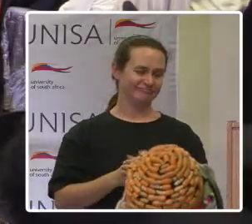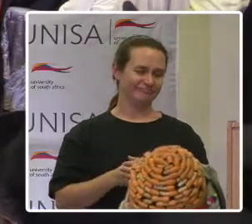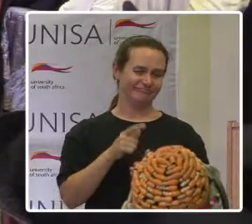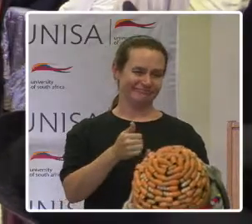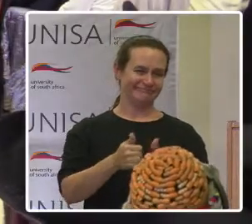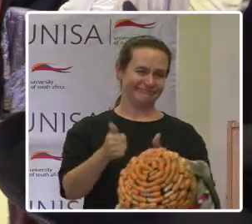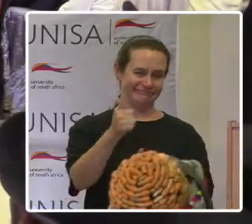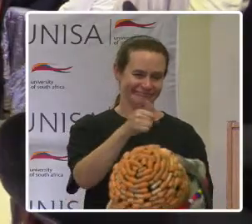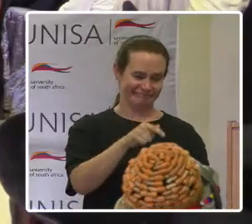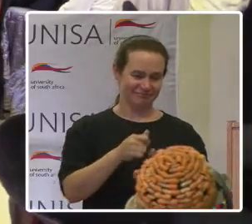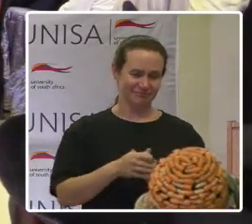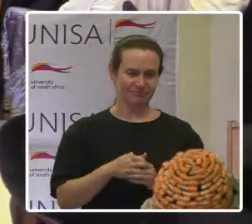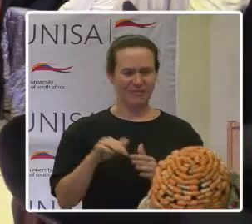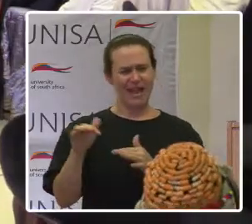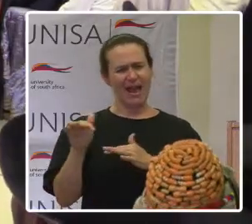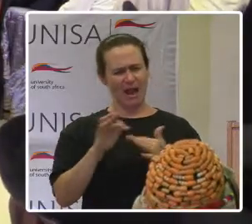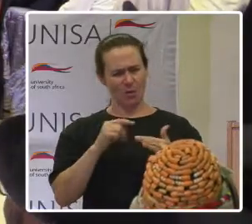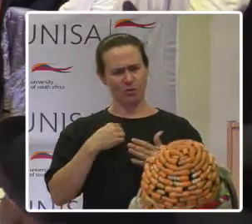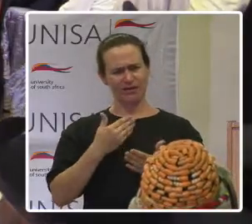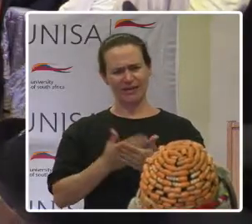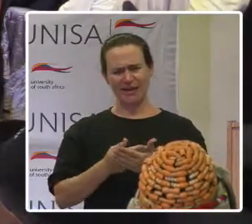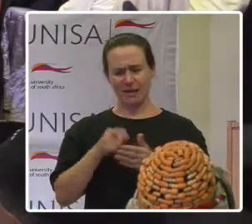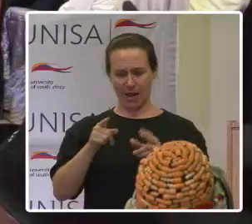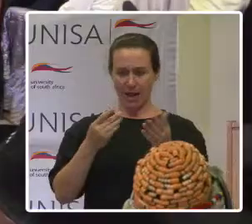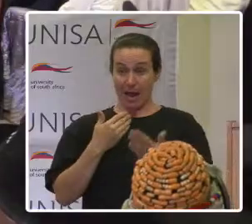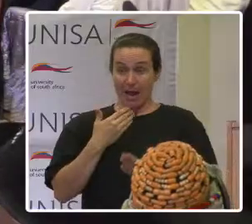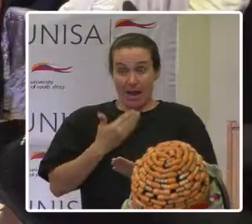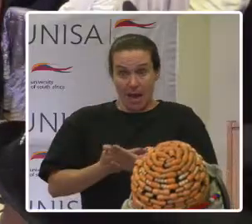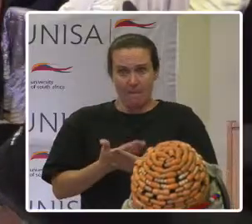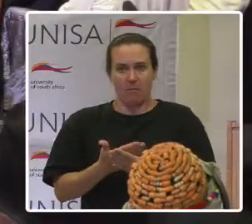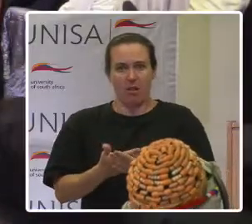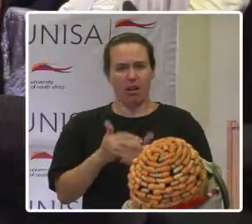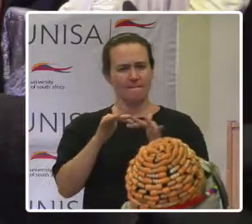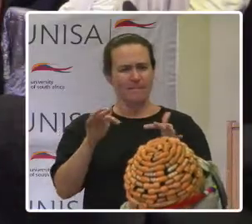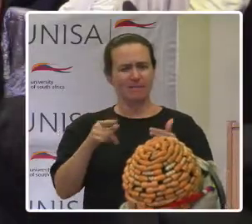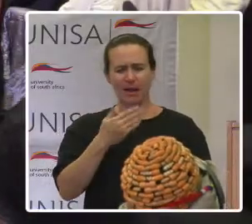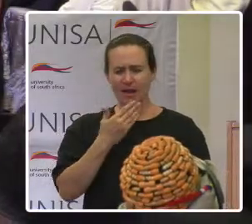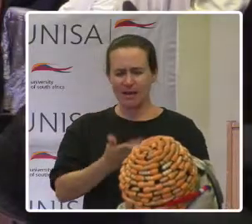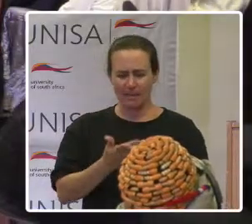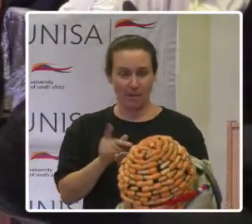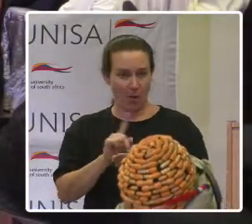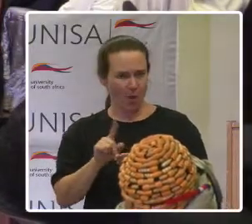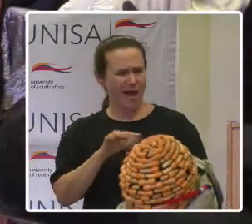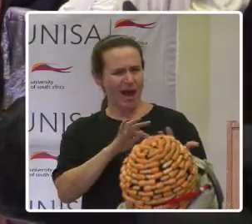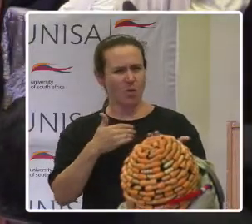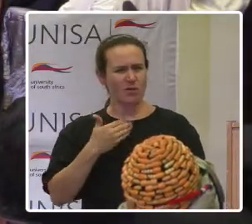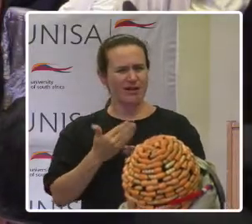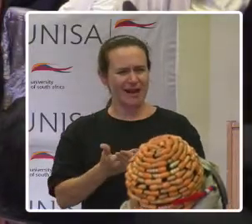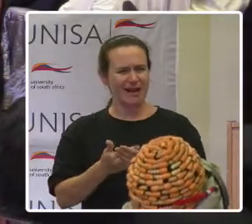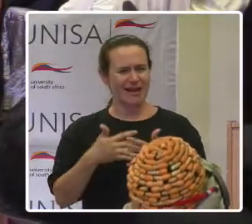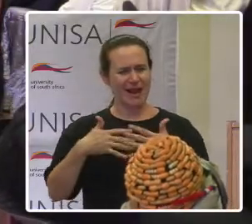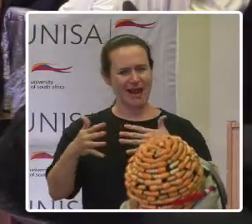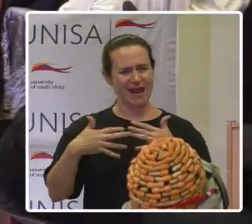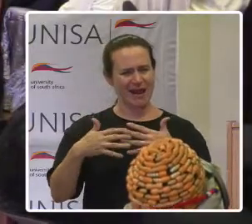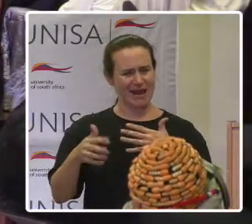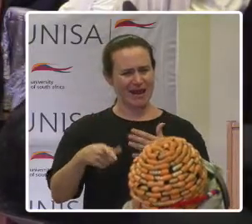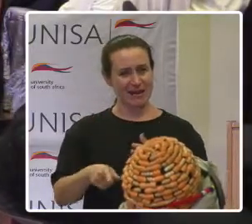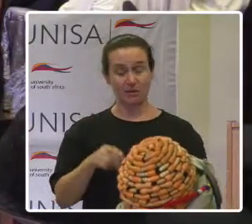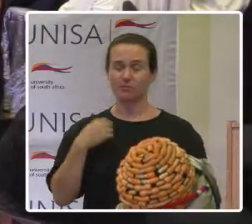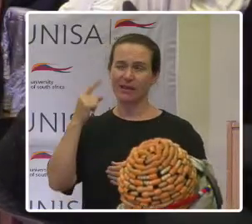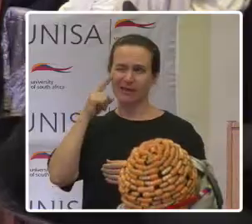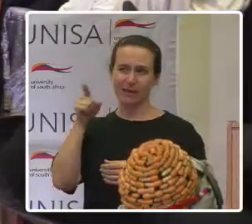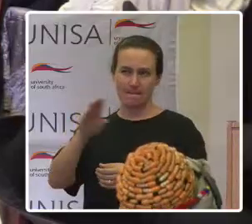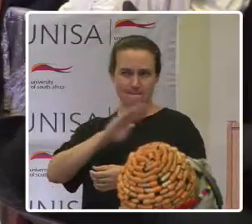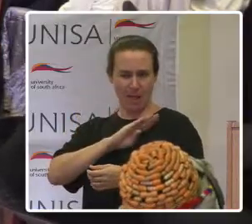docking of capabilities? My first question was civil military, and there was a